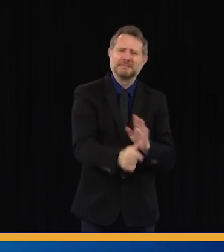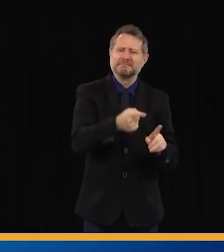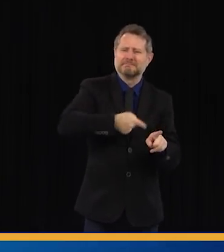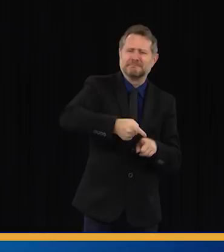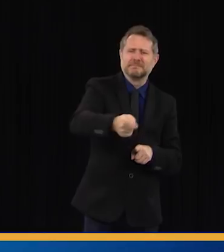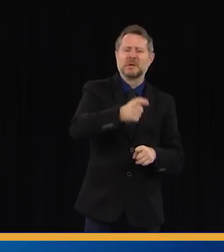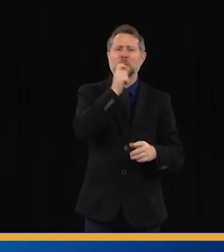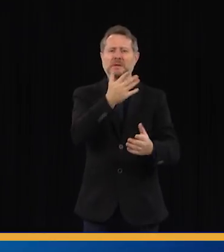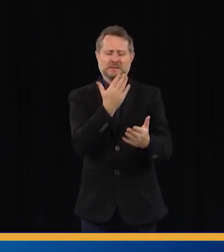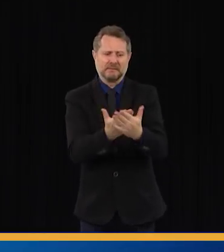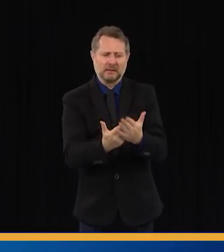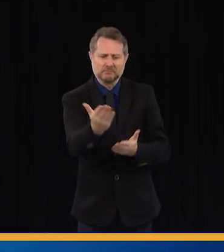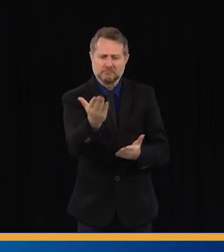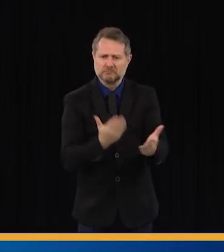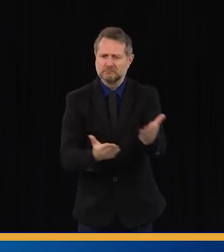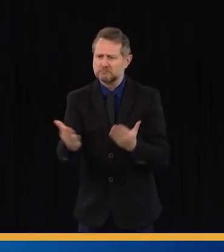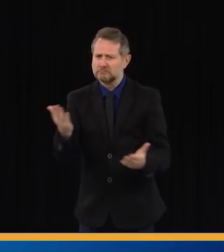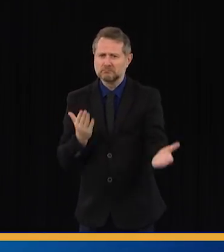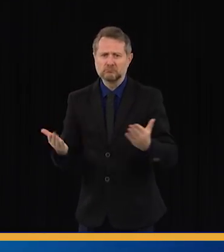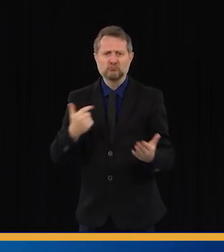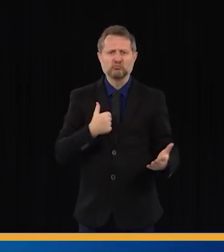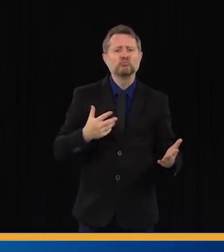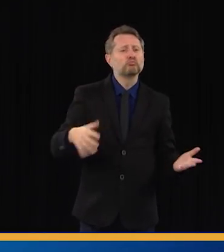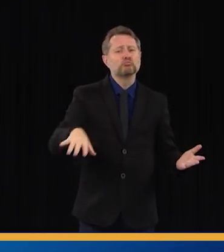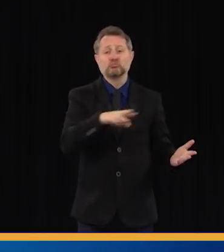this is a delicate balance.